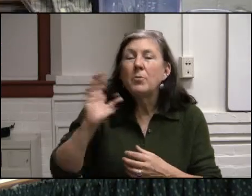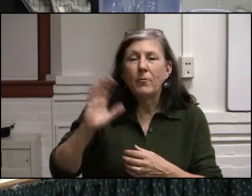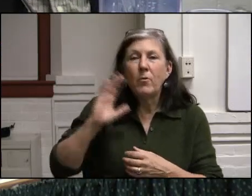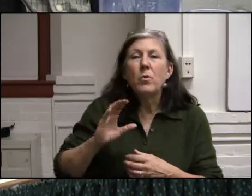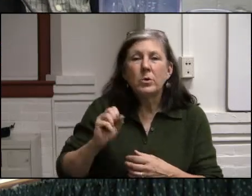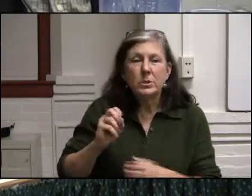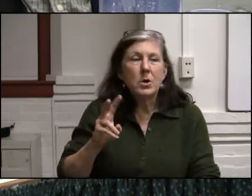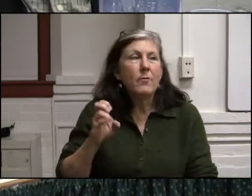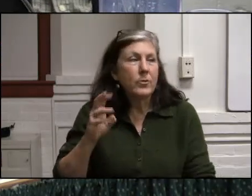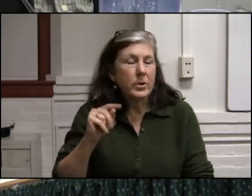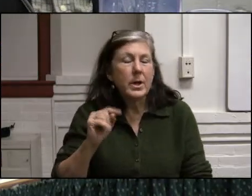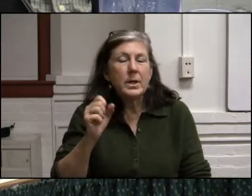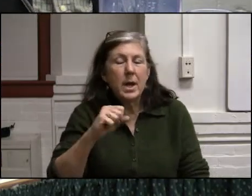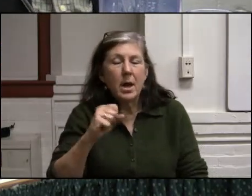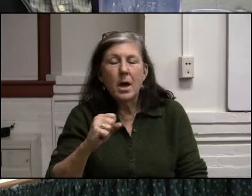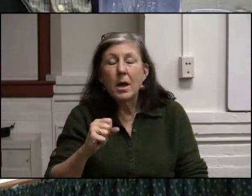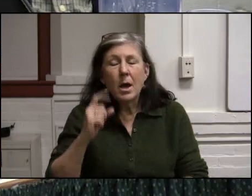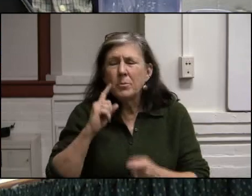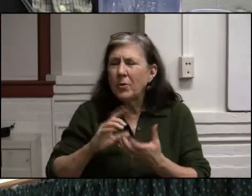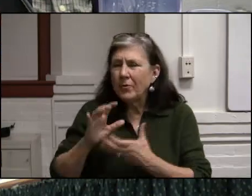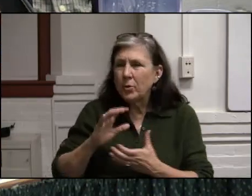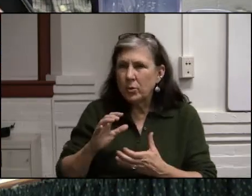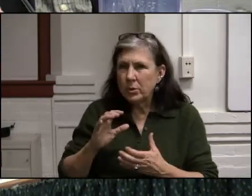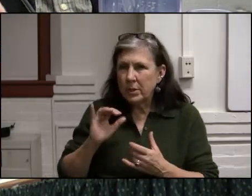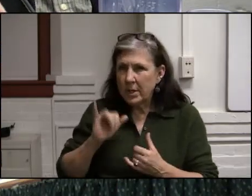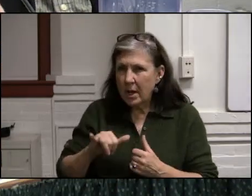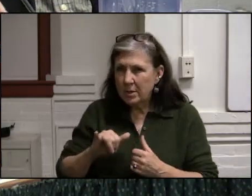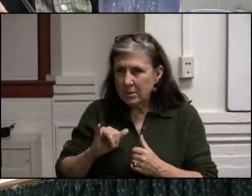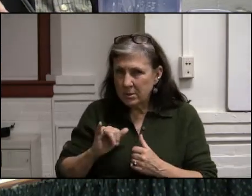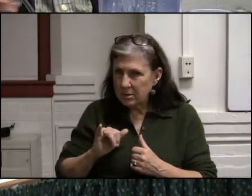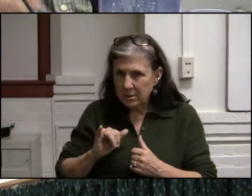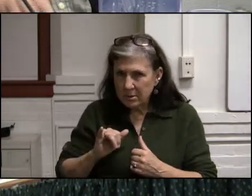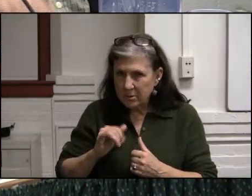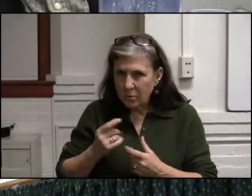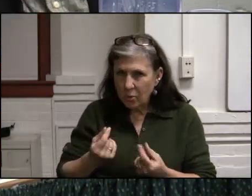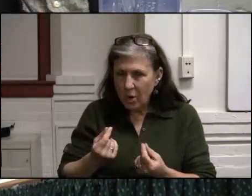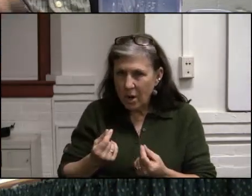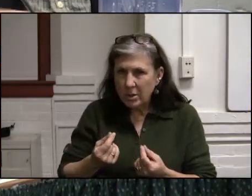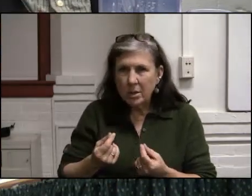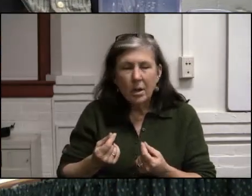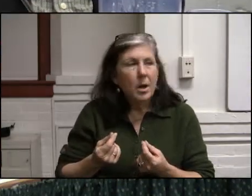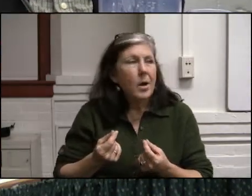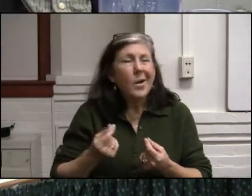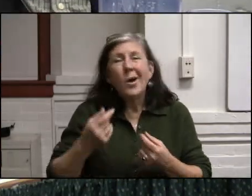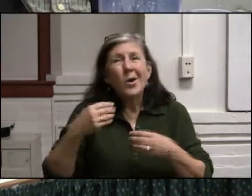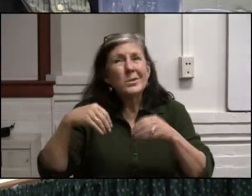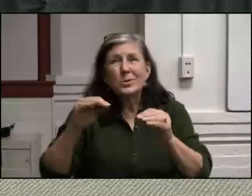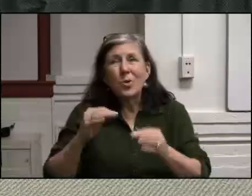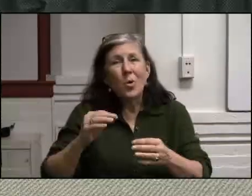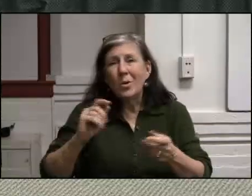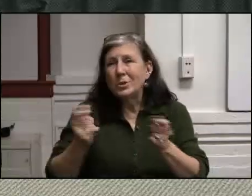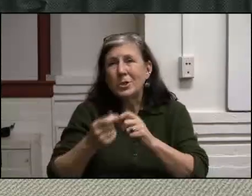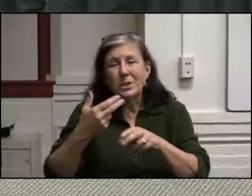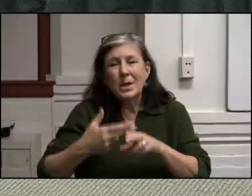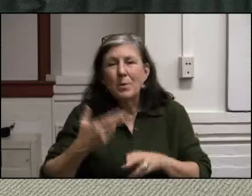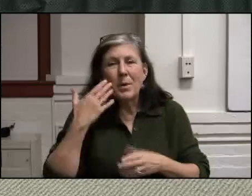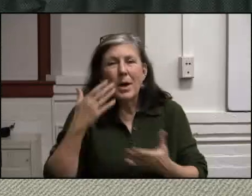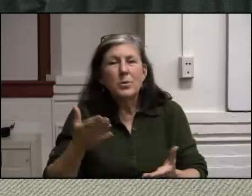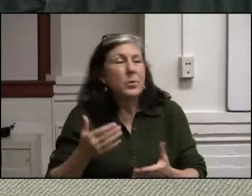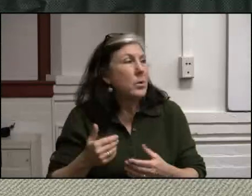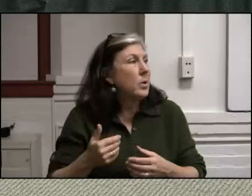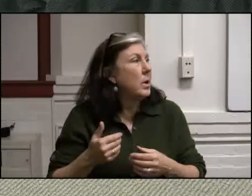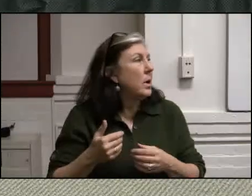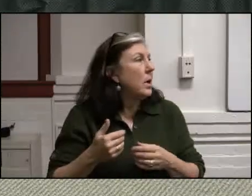Sabina. Okay, is that, I get confused. Is that now First Light? I don't know whether it was sold Yeah, and changed. Gotcha. Yeah, but it was